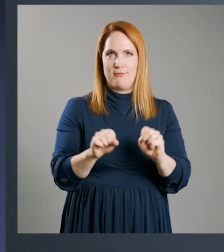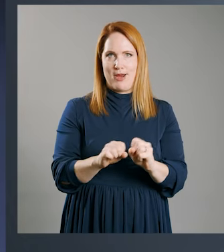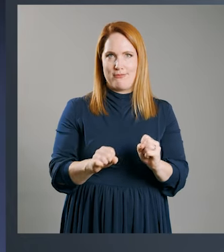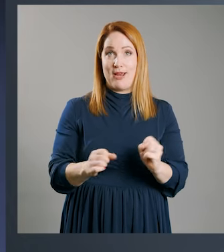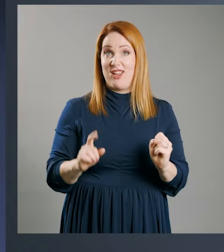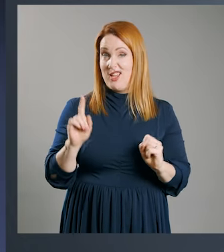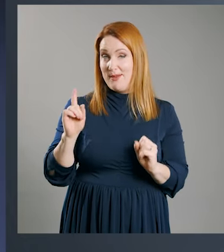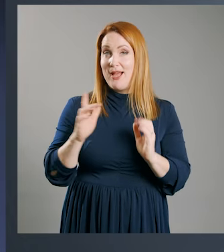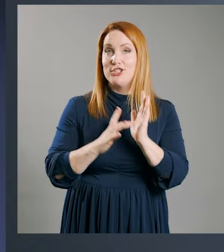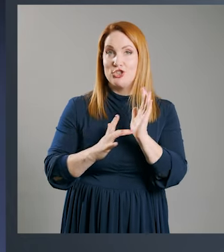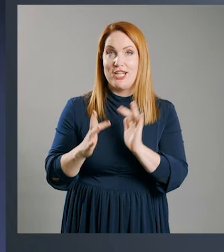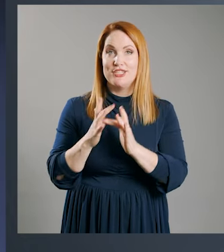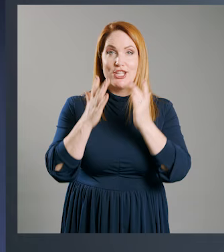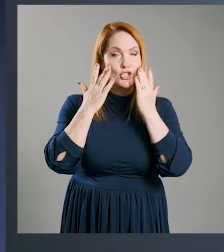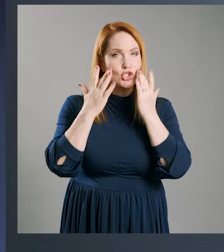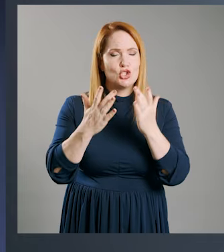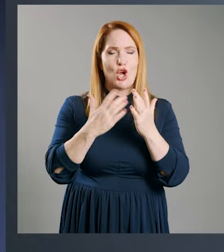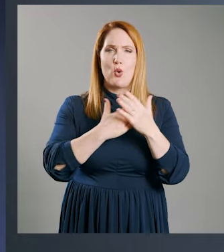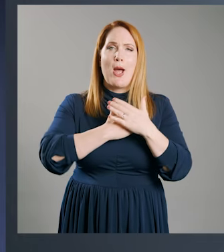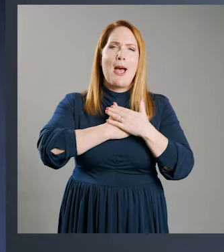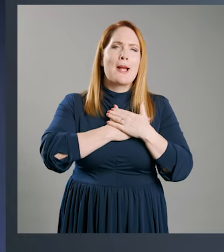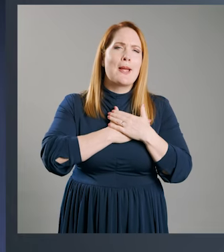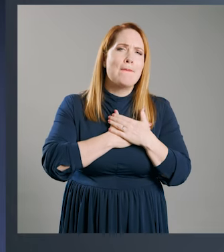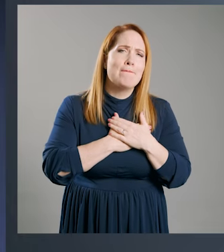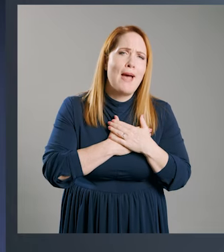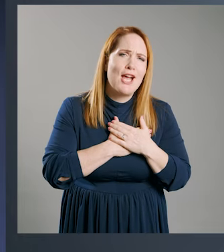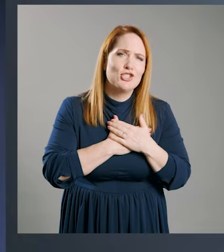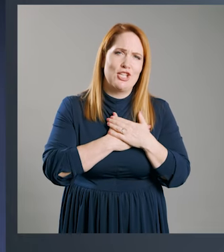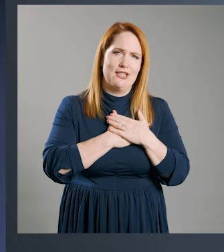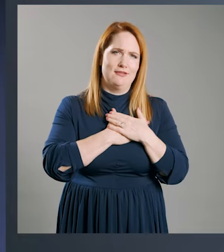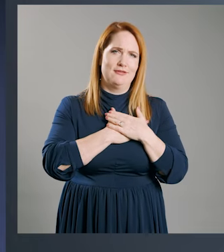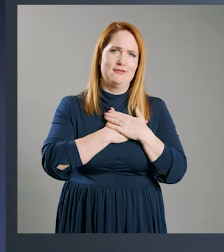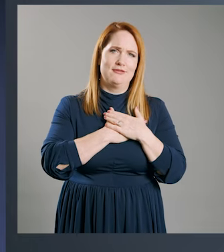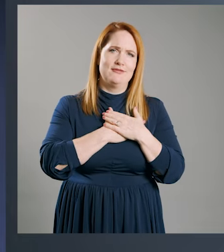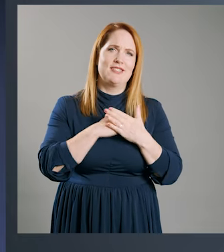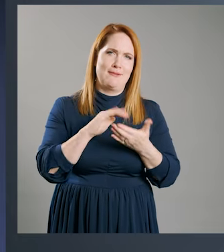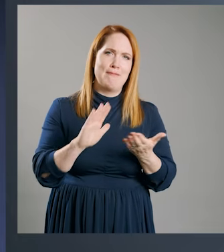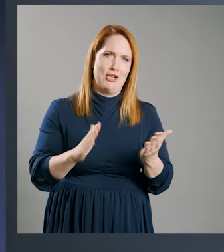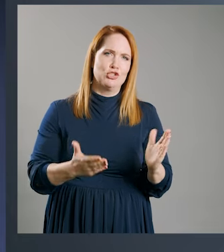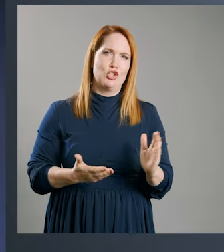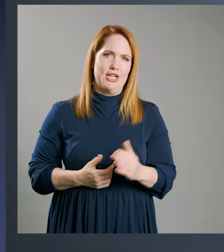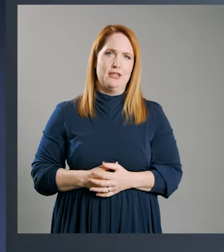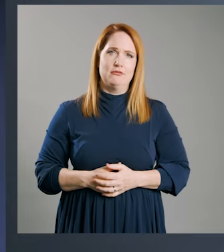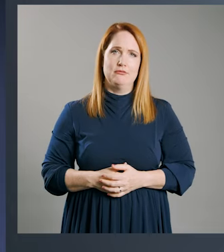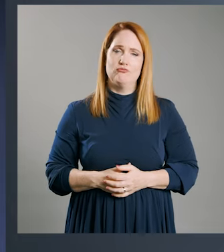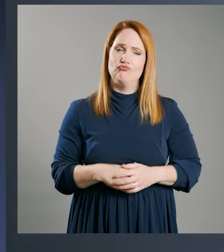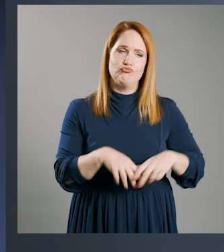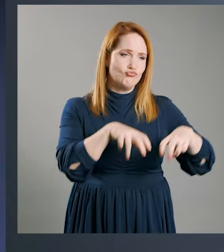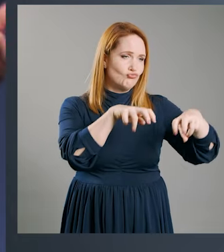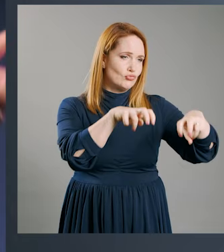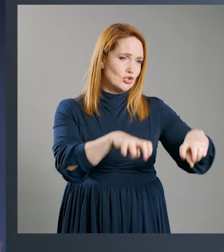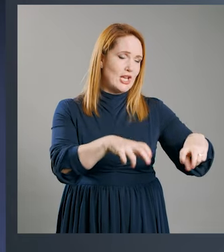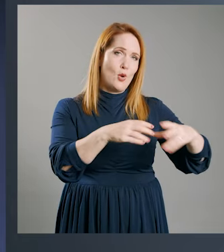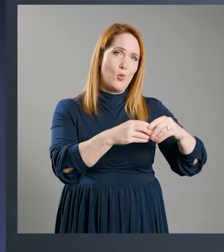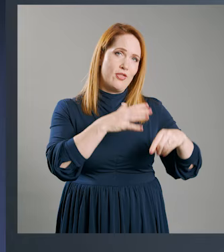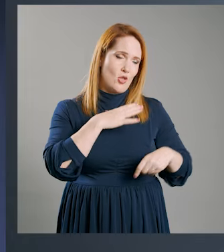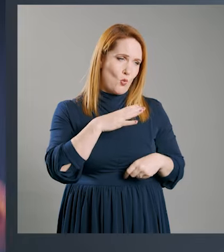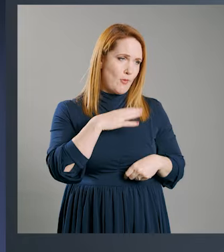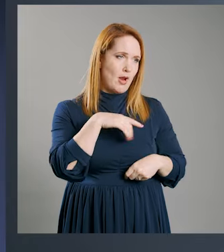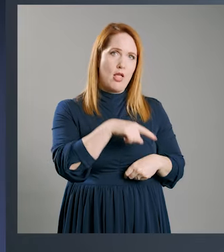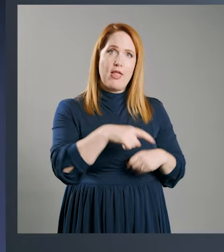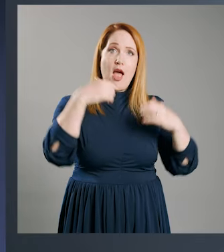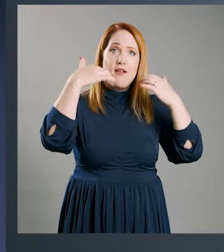broken. But Jesus is modeling the most compassionate kind of pastoral ministry. He just sat with her